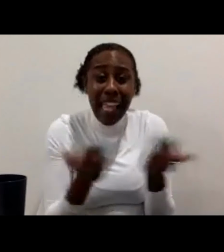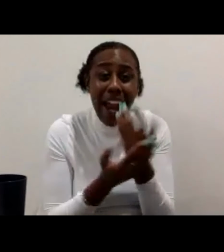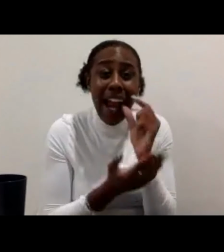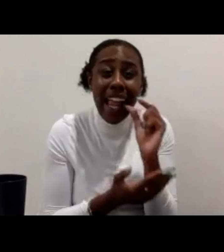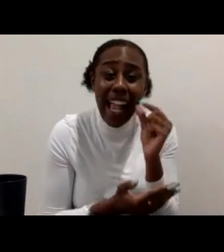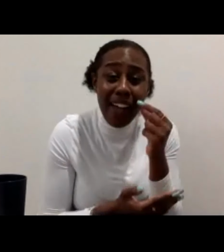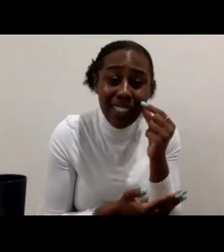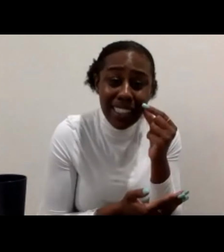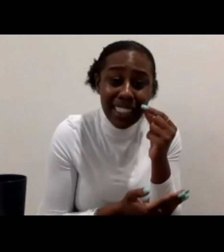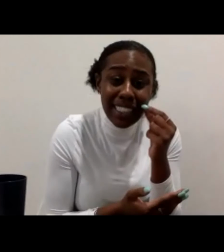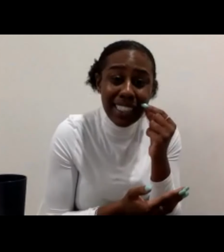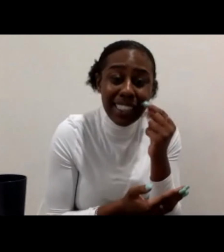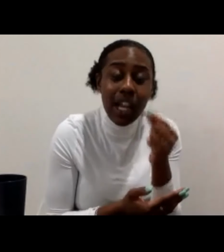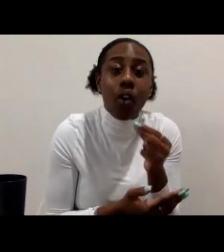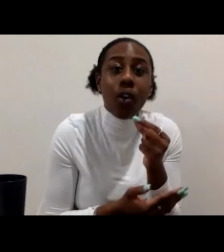is,